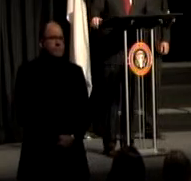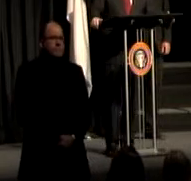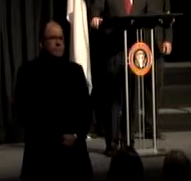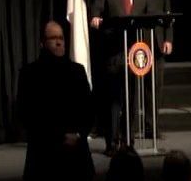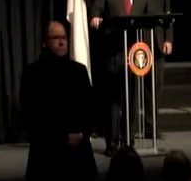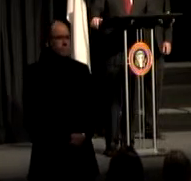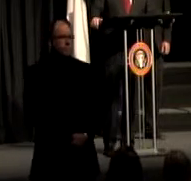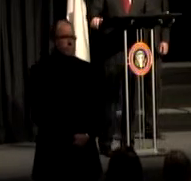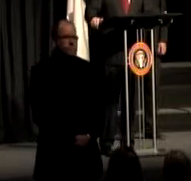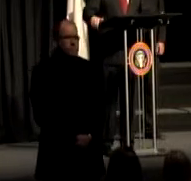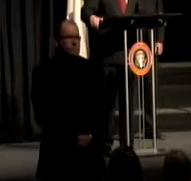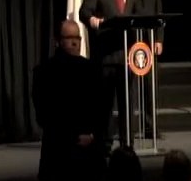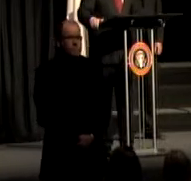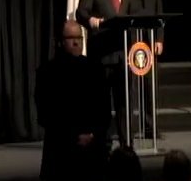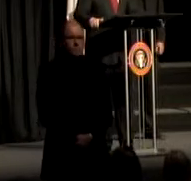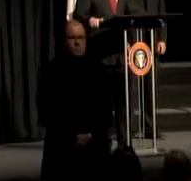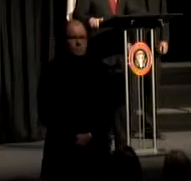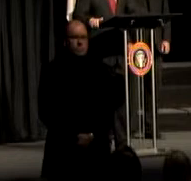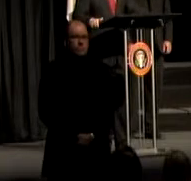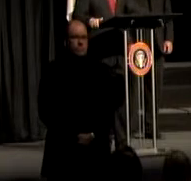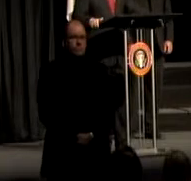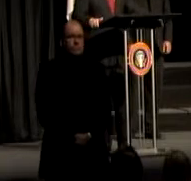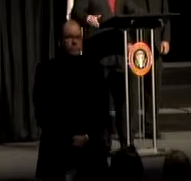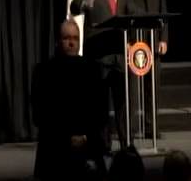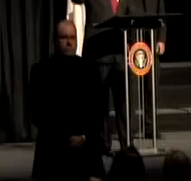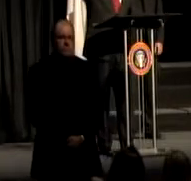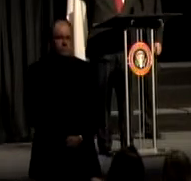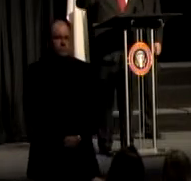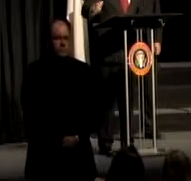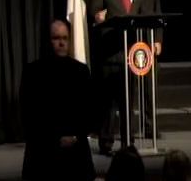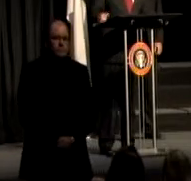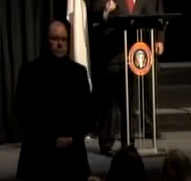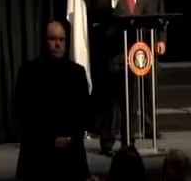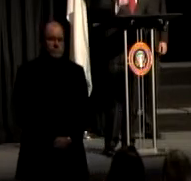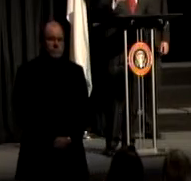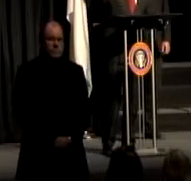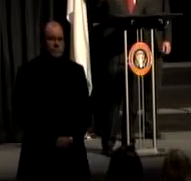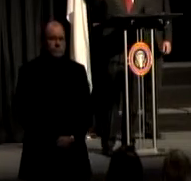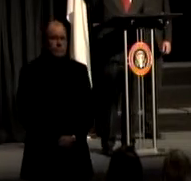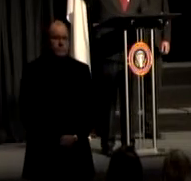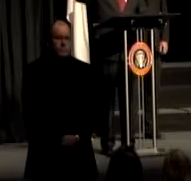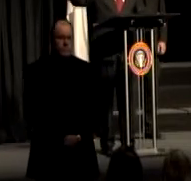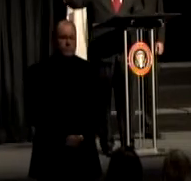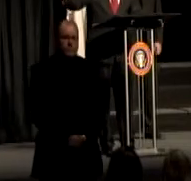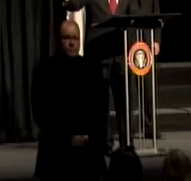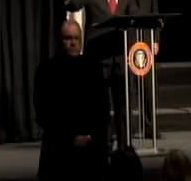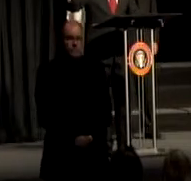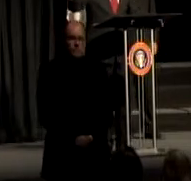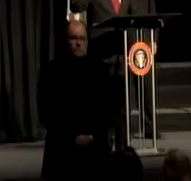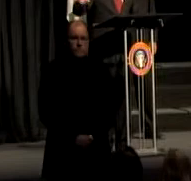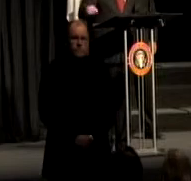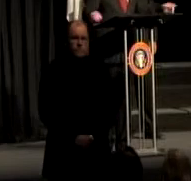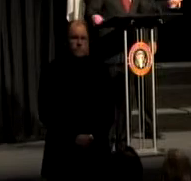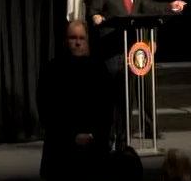God the father and if I can open my heart and open up my eyes and lift my hands and allow him to be glorified in my worship